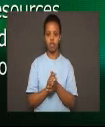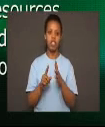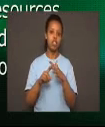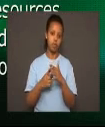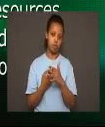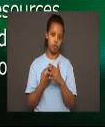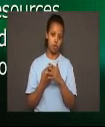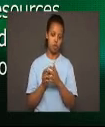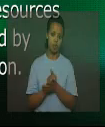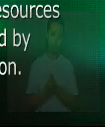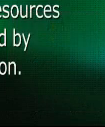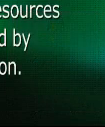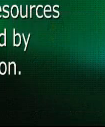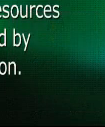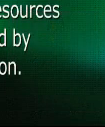Begin.